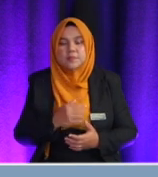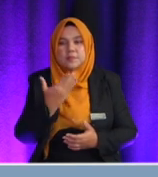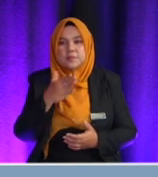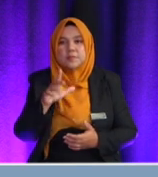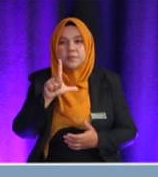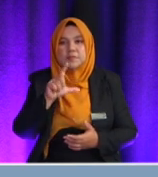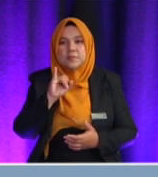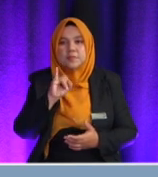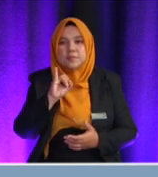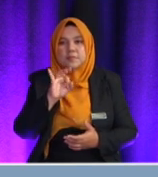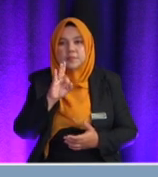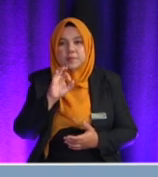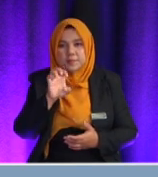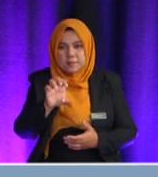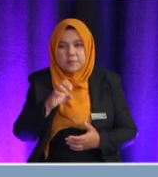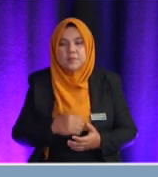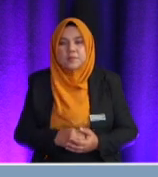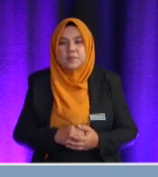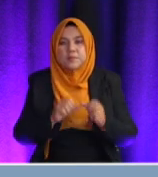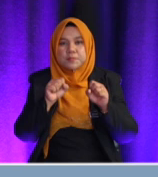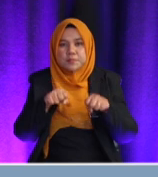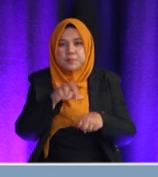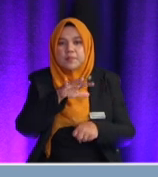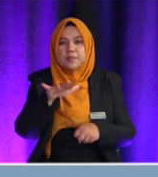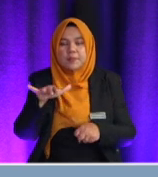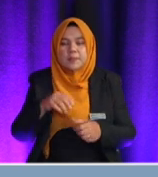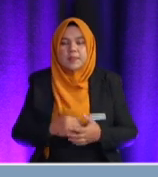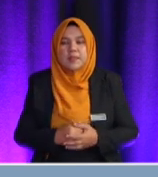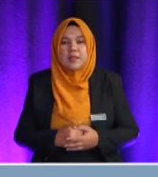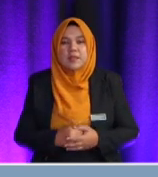Social life. Social life. Can you spell the word for me?